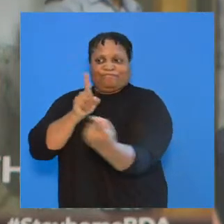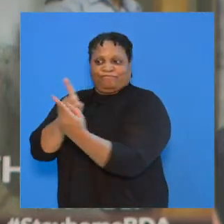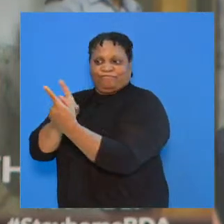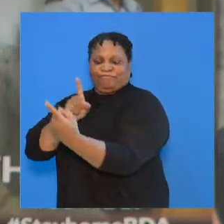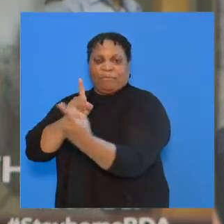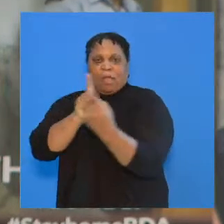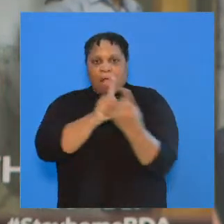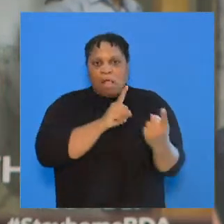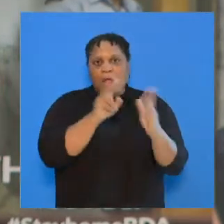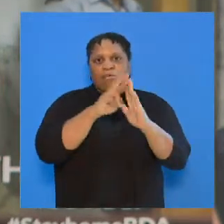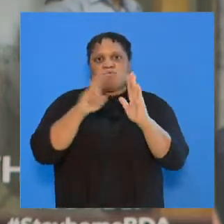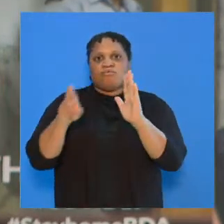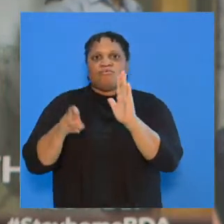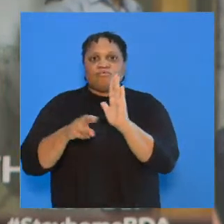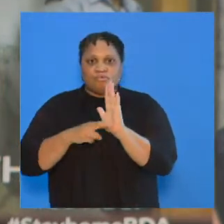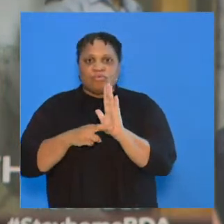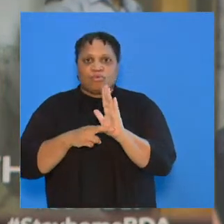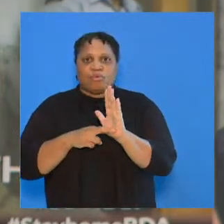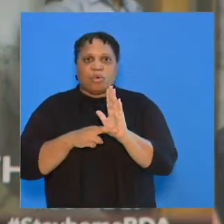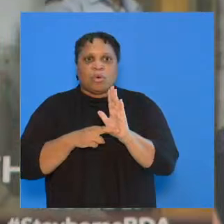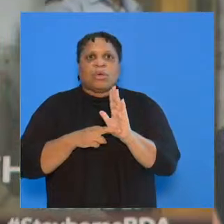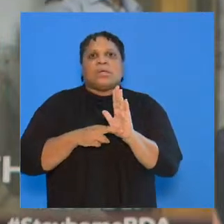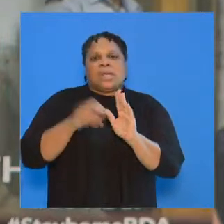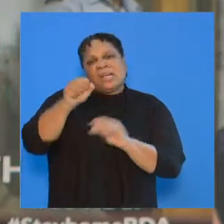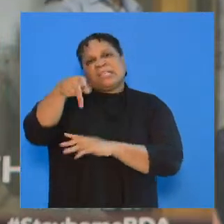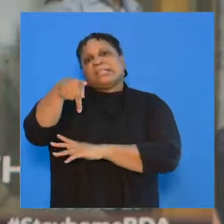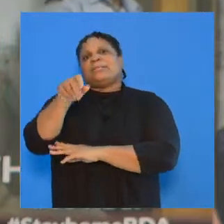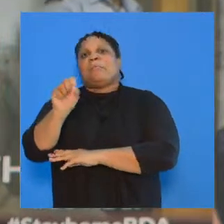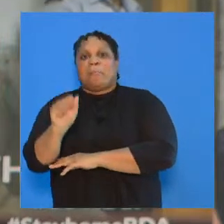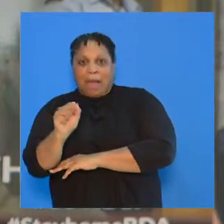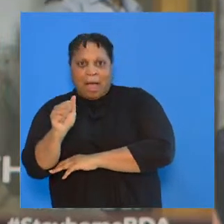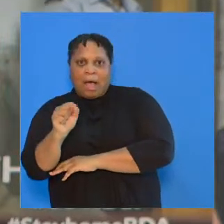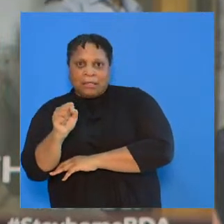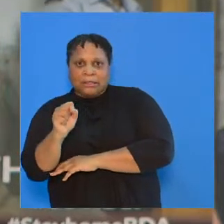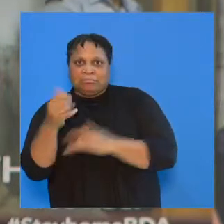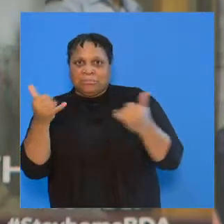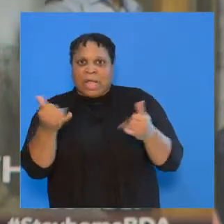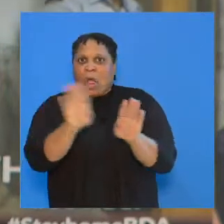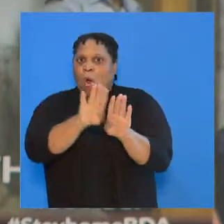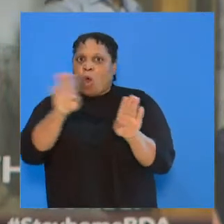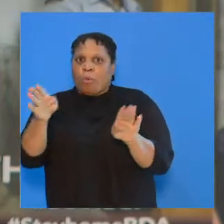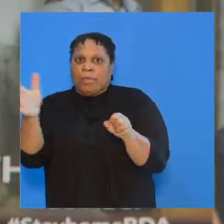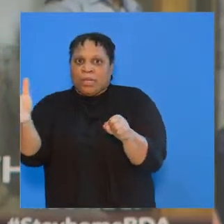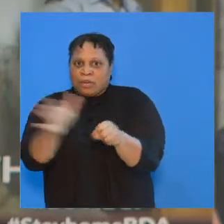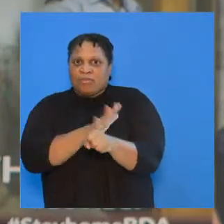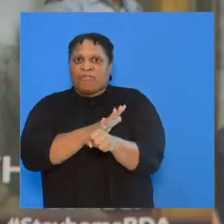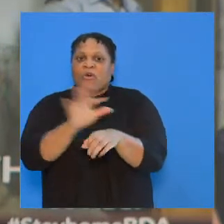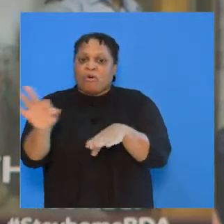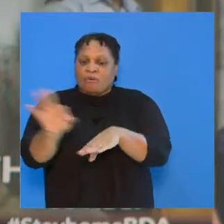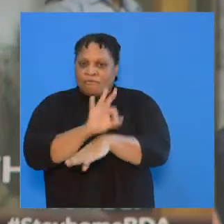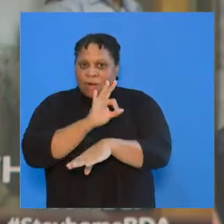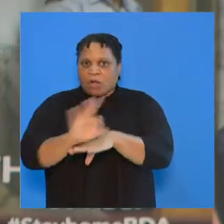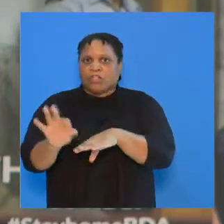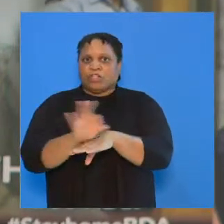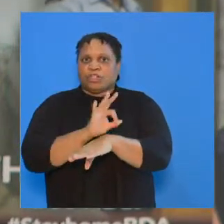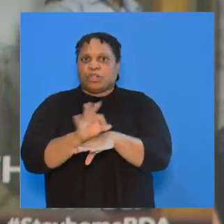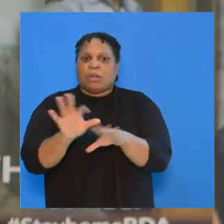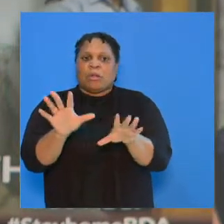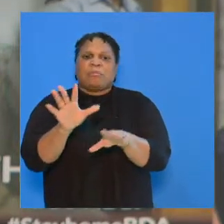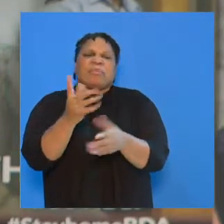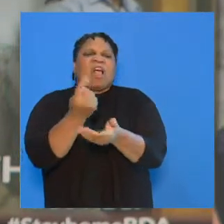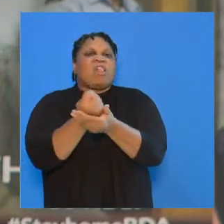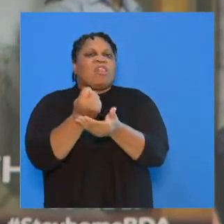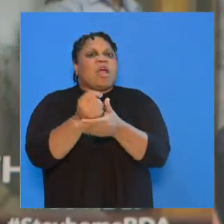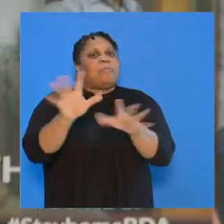rules. Spas are now permitted to open, and the resumption of full personal services also includes therapeutic massage